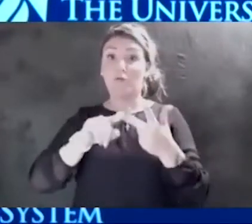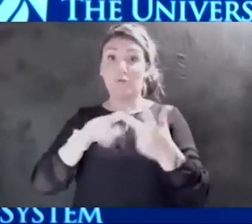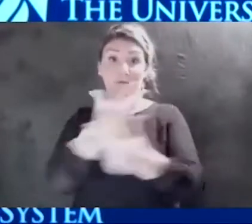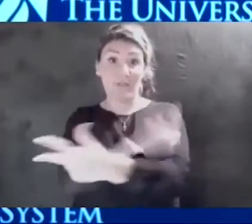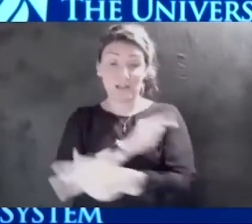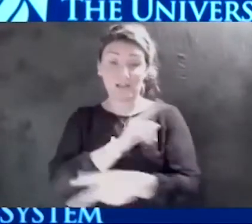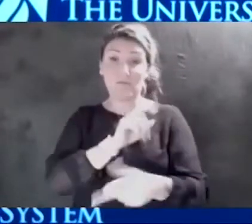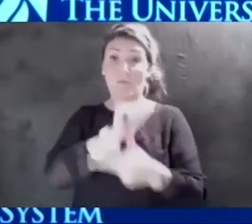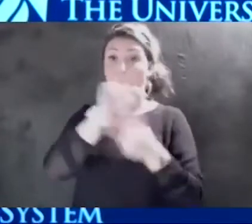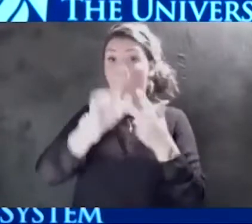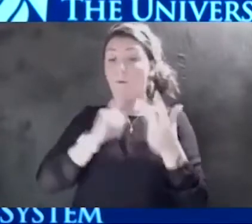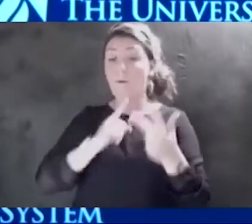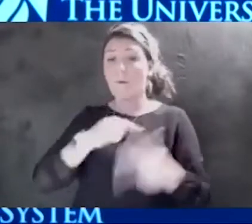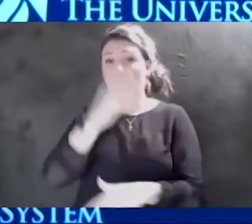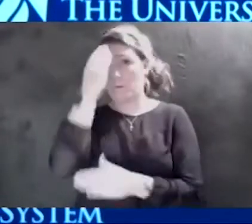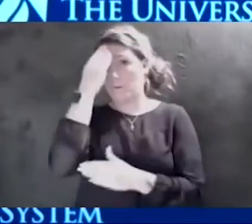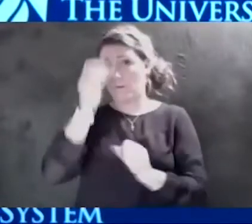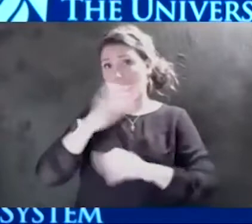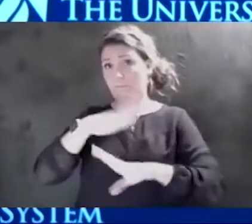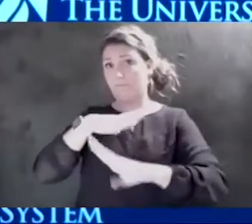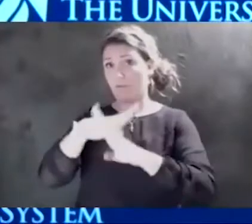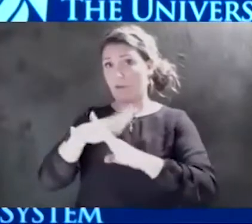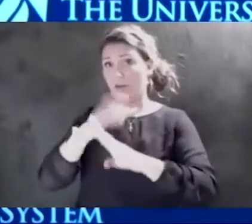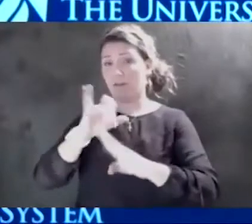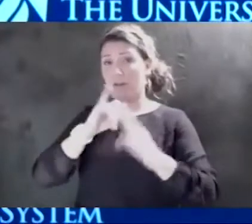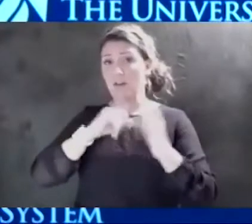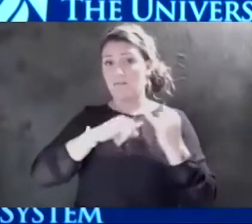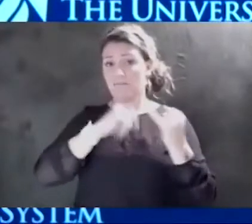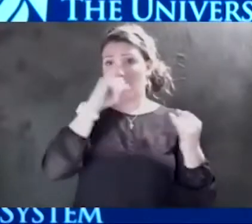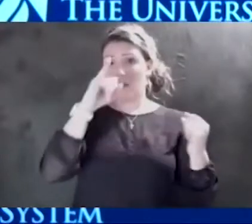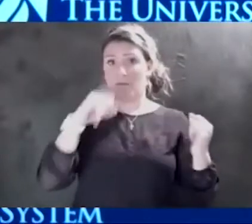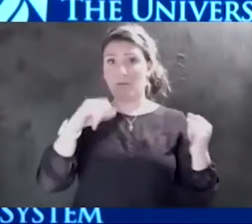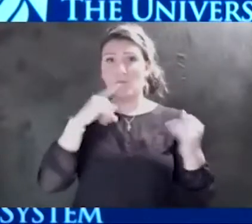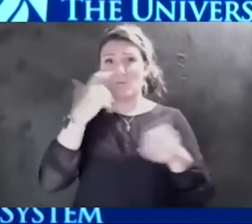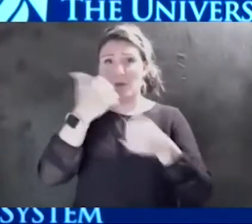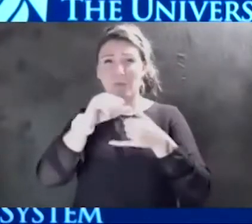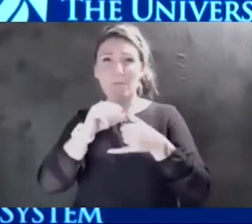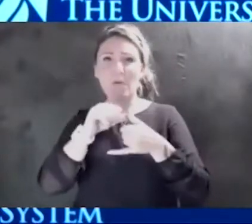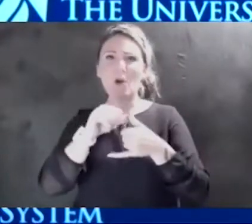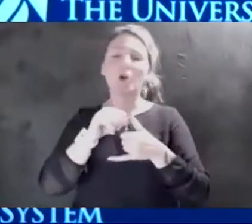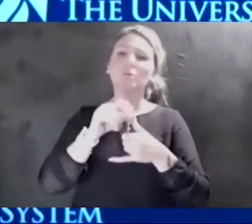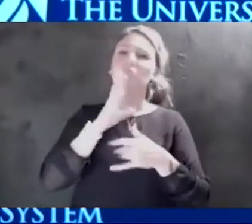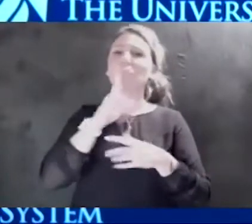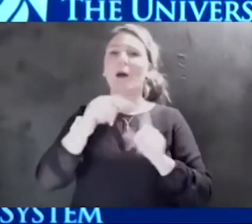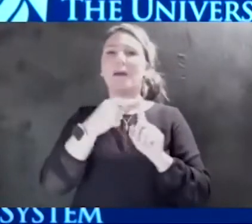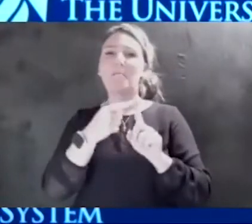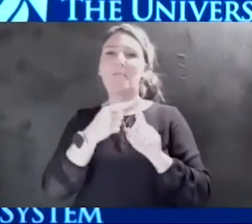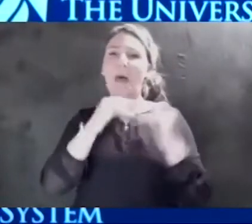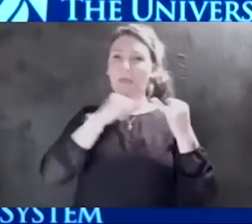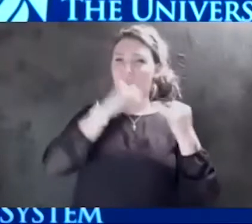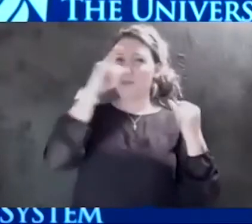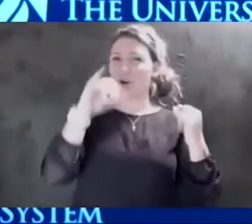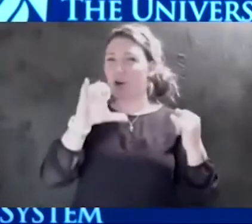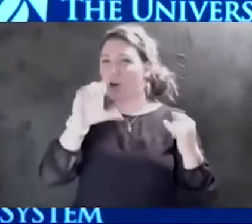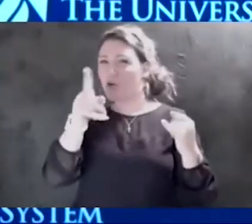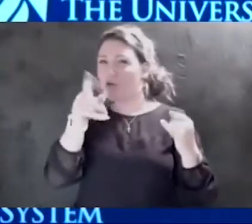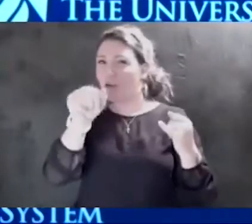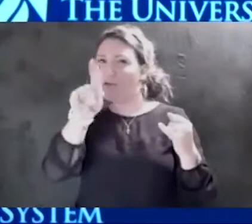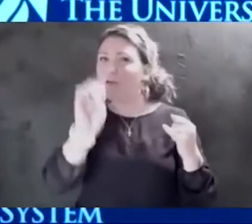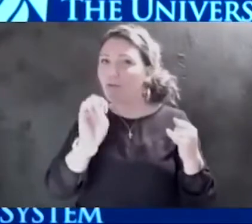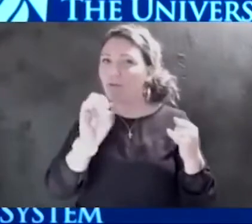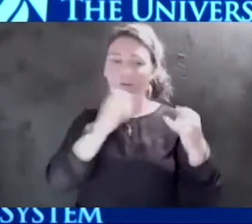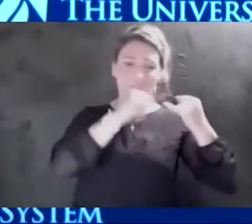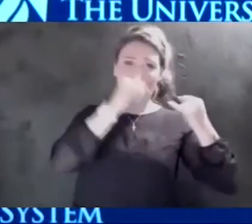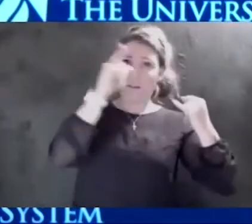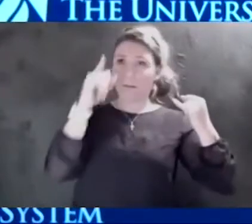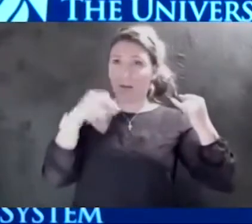we can prevent that curve from going higher. Remember how we used to talk about bend the curve? That's why we're pushing it. Bend the curve, and gosh darn it, if you